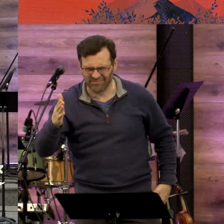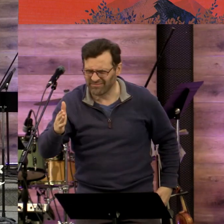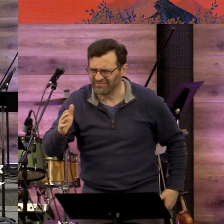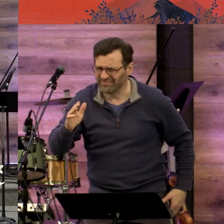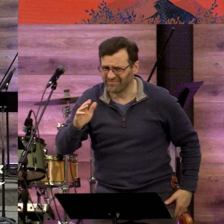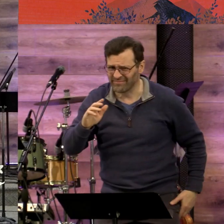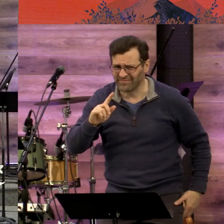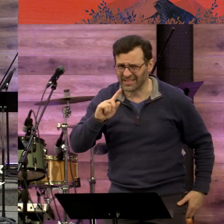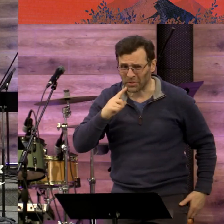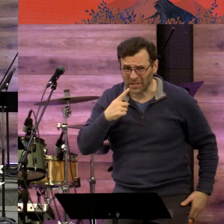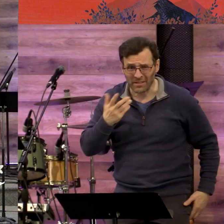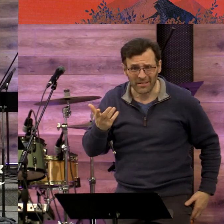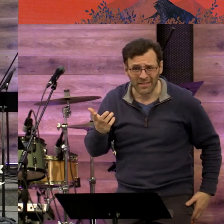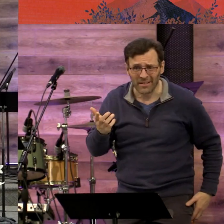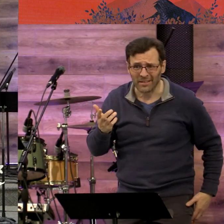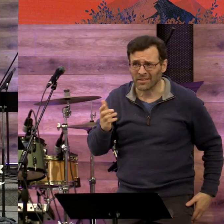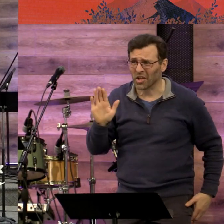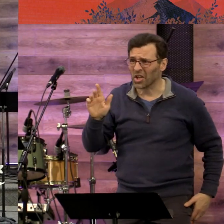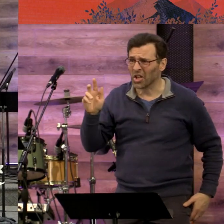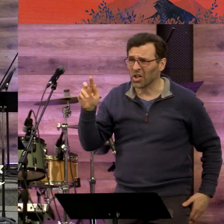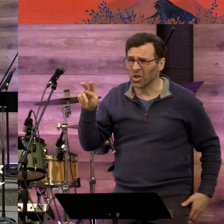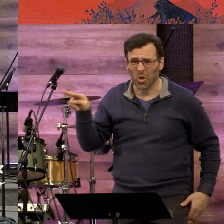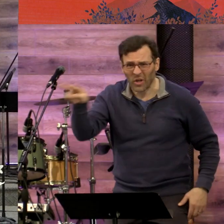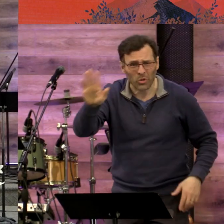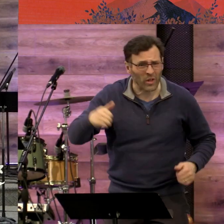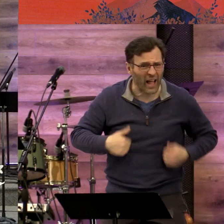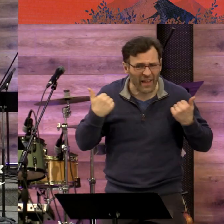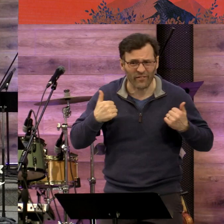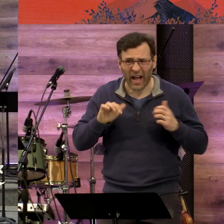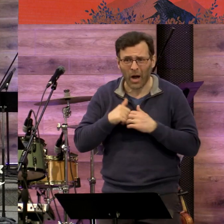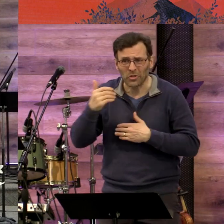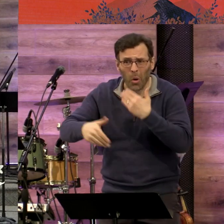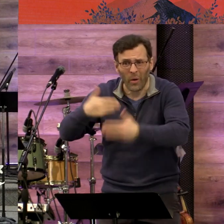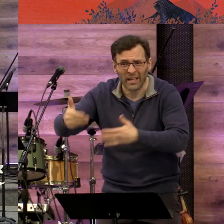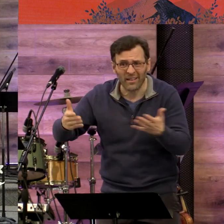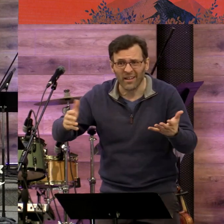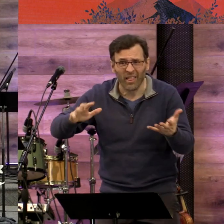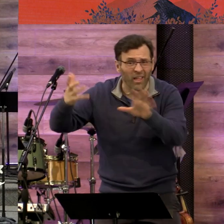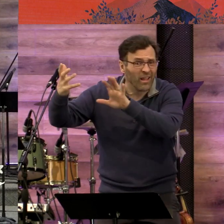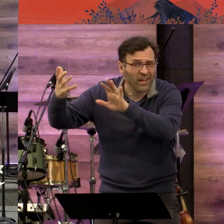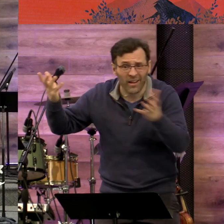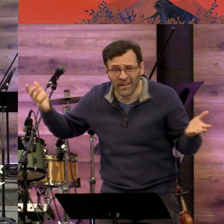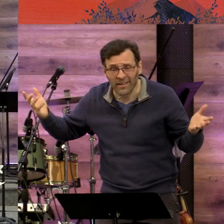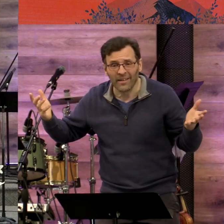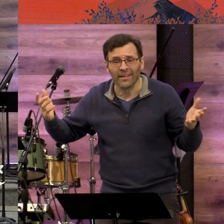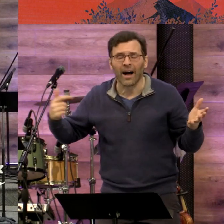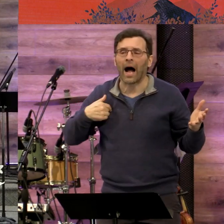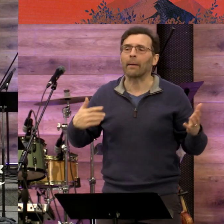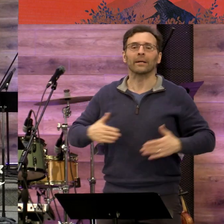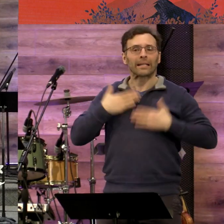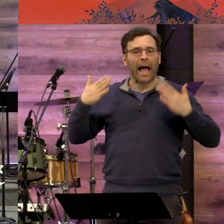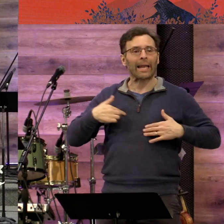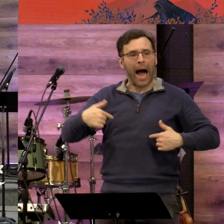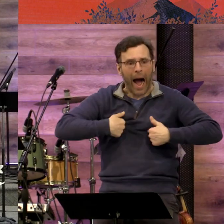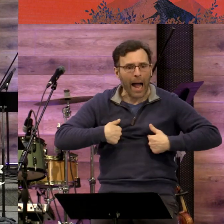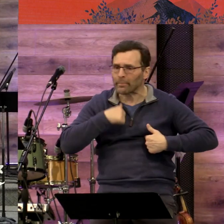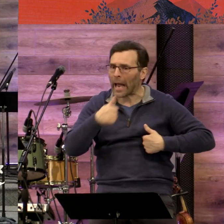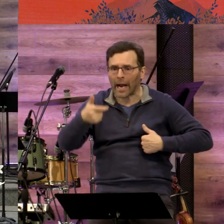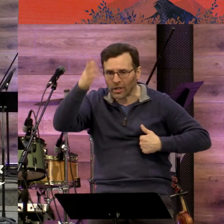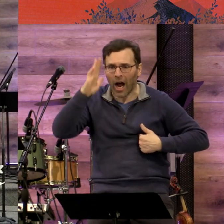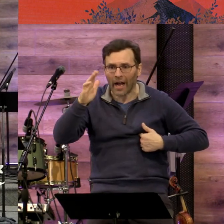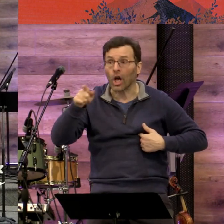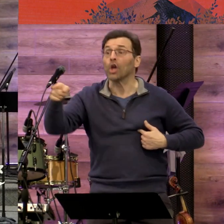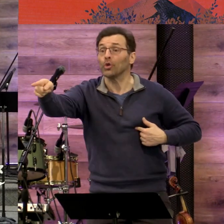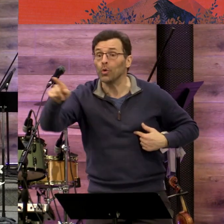serious? Look at your life. How's it going? I'm so glad I'm not God. And you are